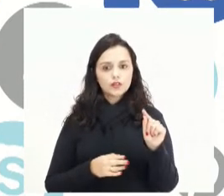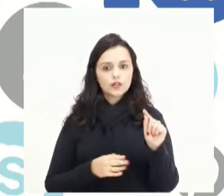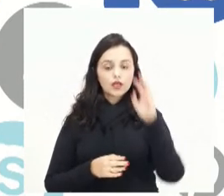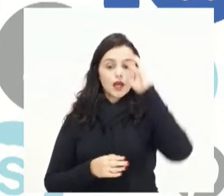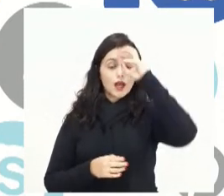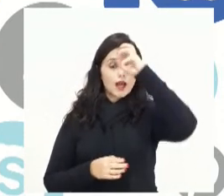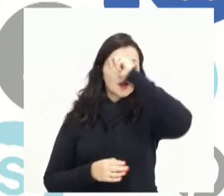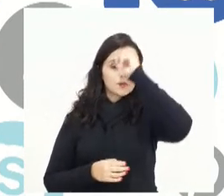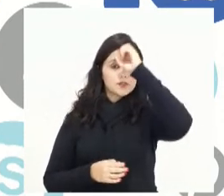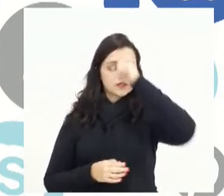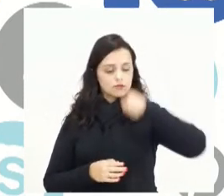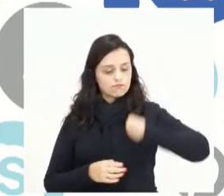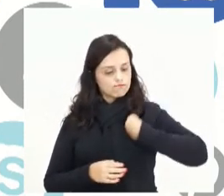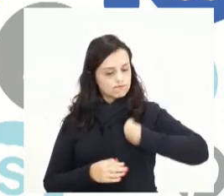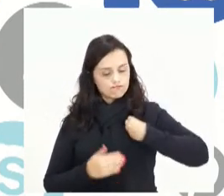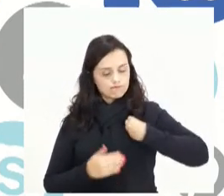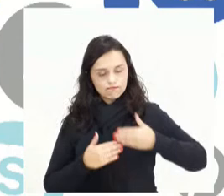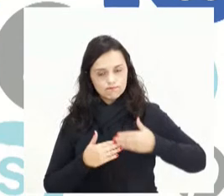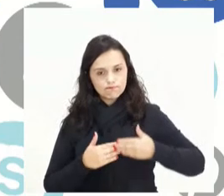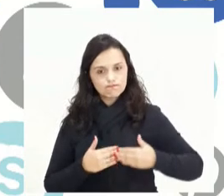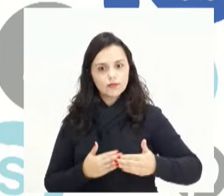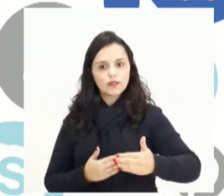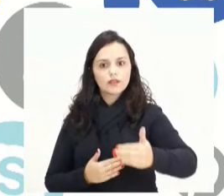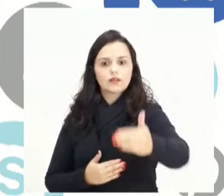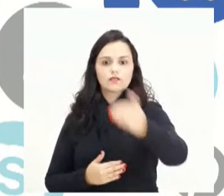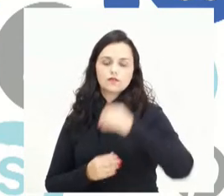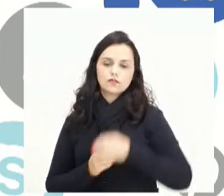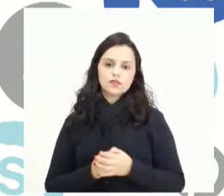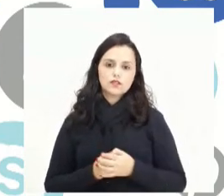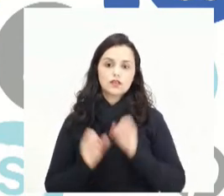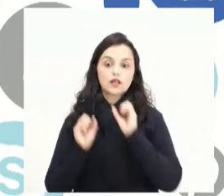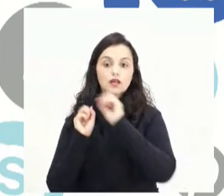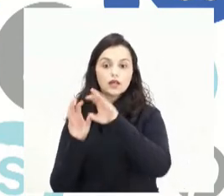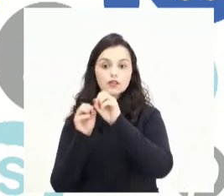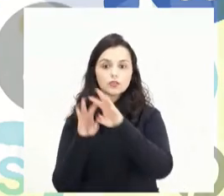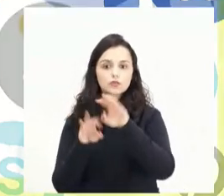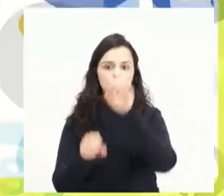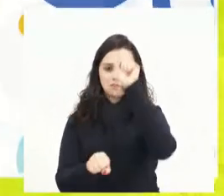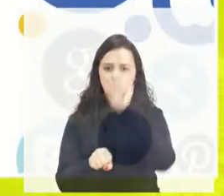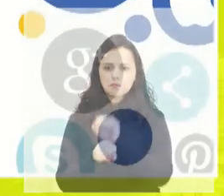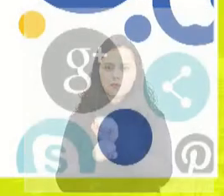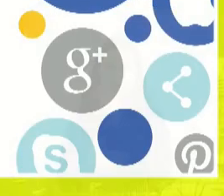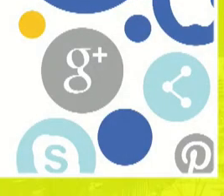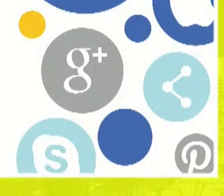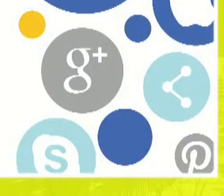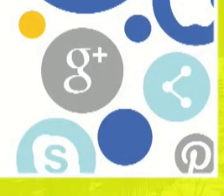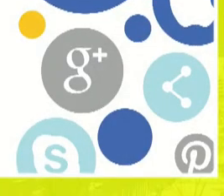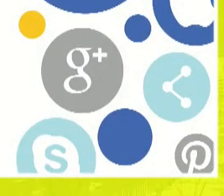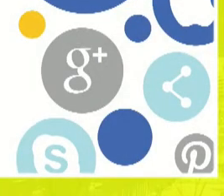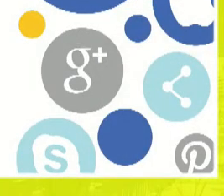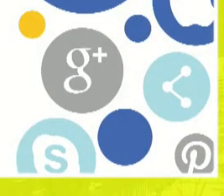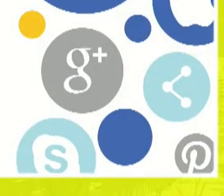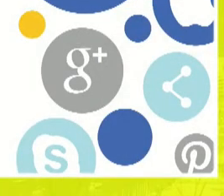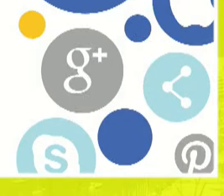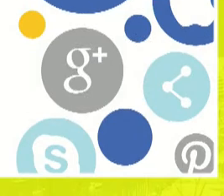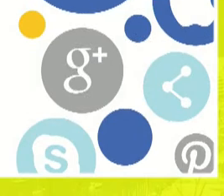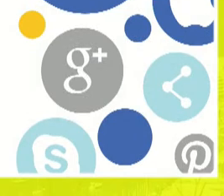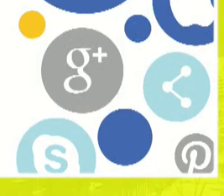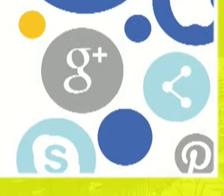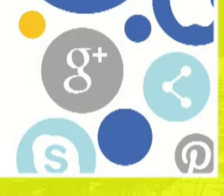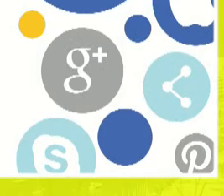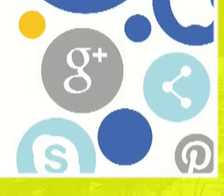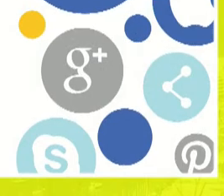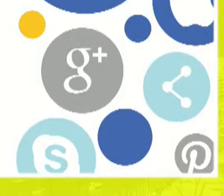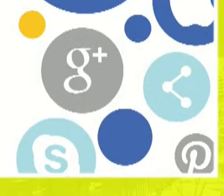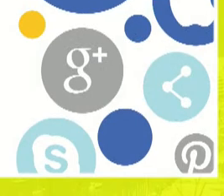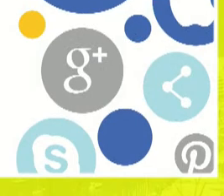about which is learning over time timeline education has not ended in the formal